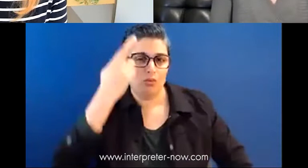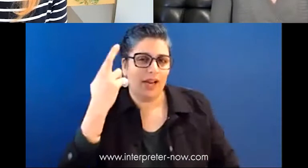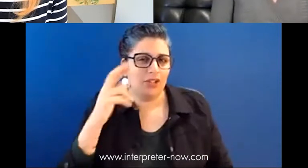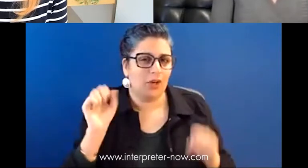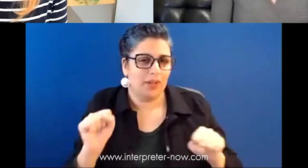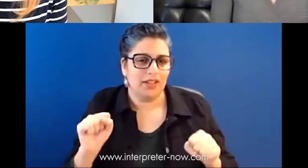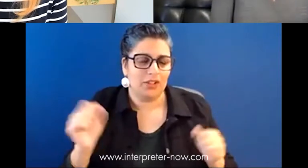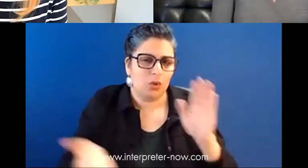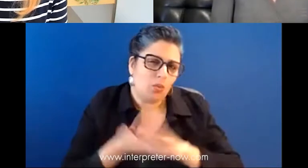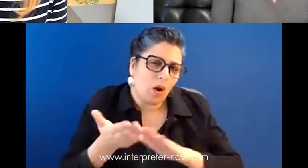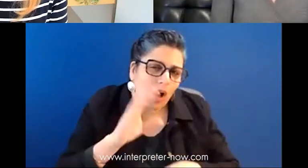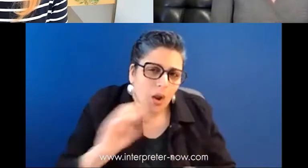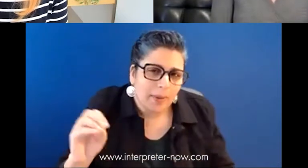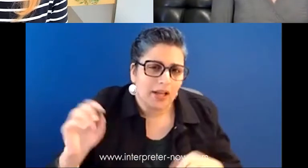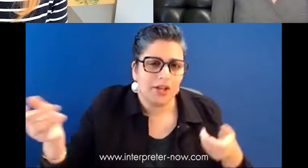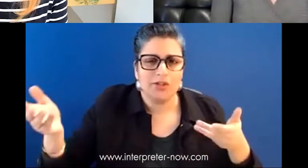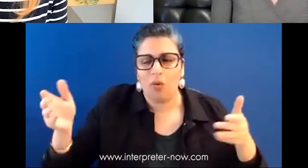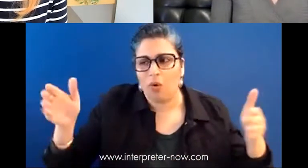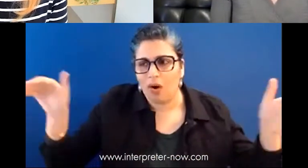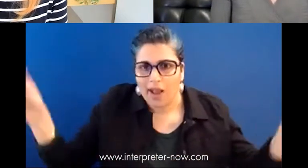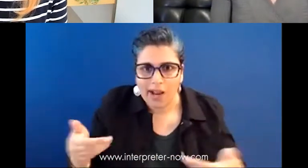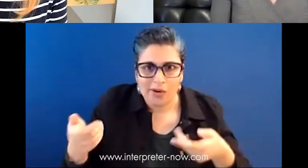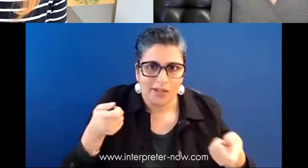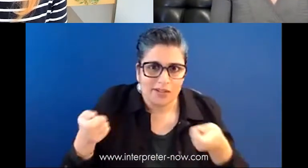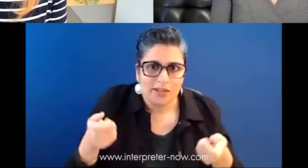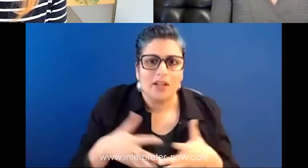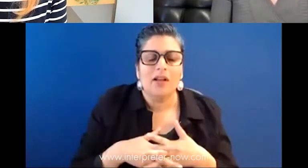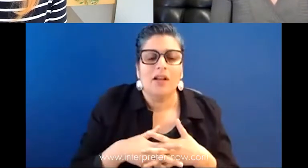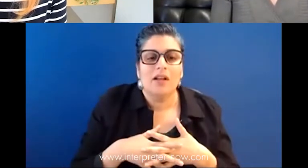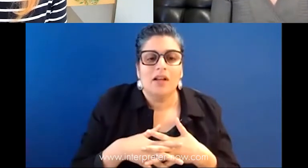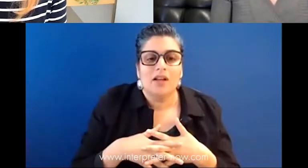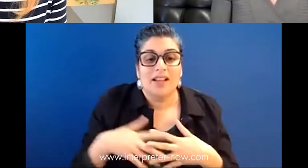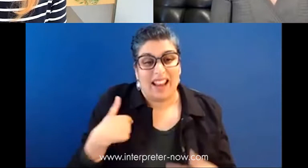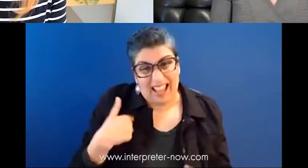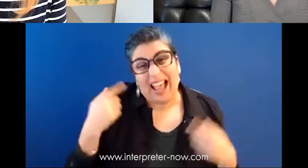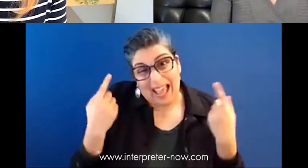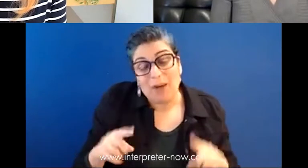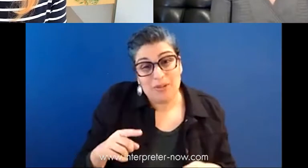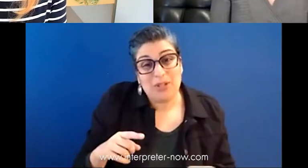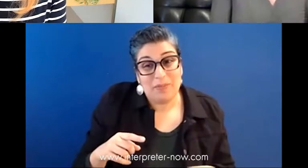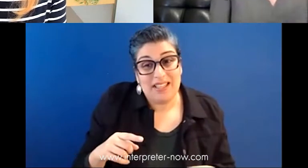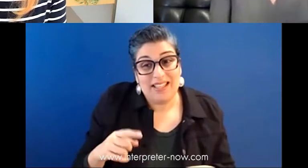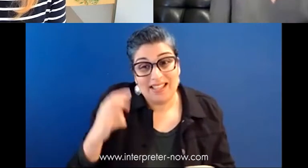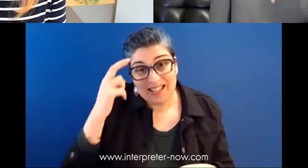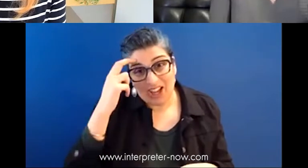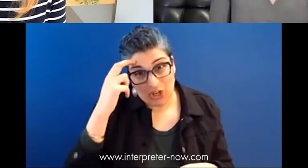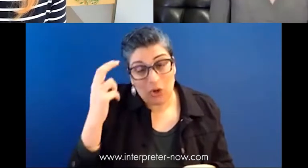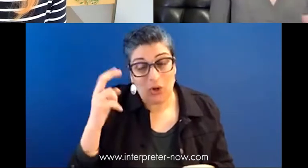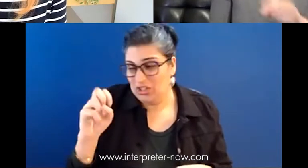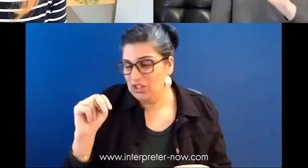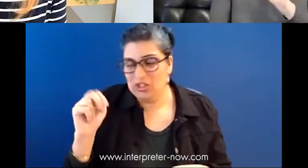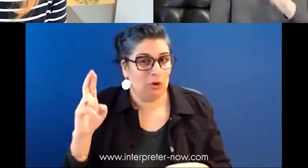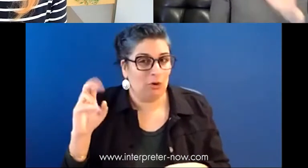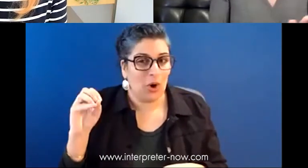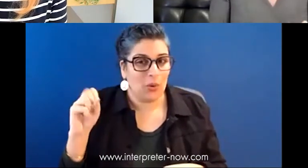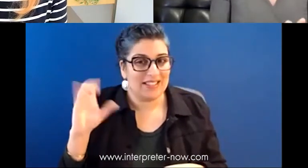systems. And I happen to be a neuroscientist, so I was a little suspicious that it might be our brains. So as you can